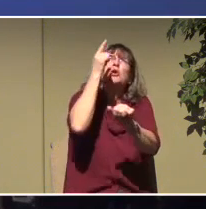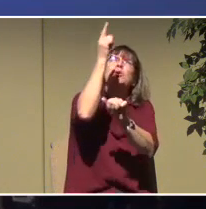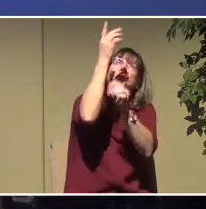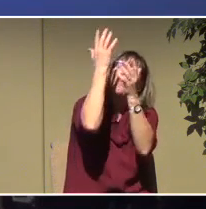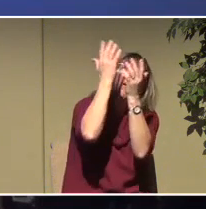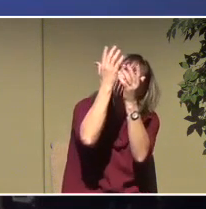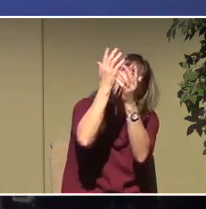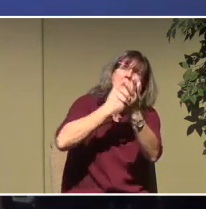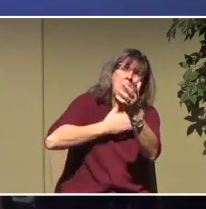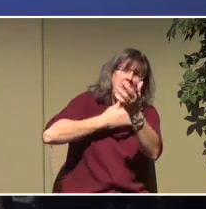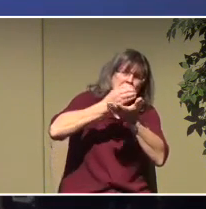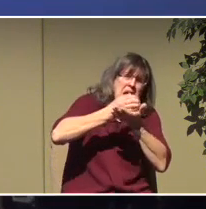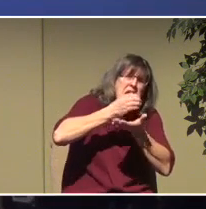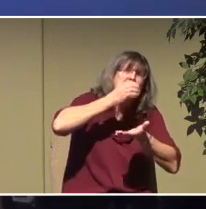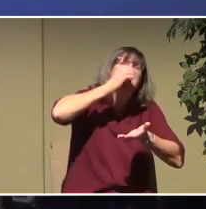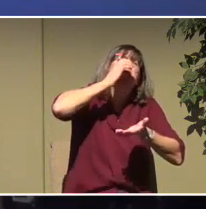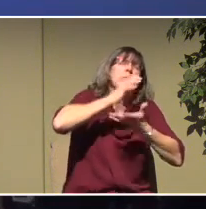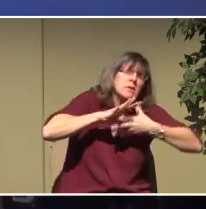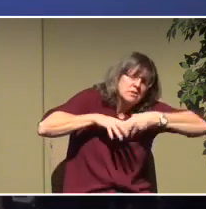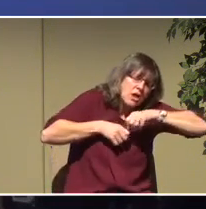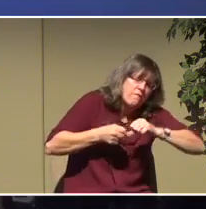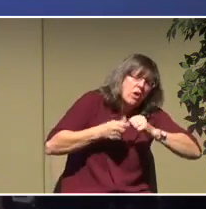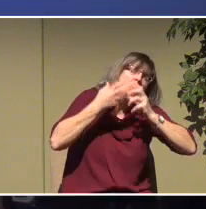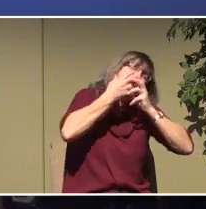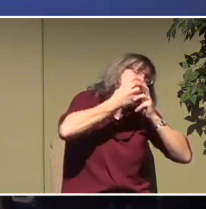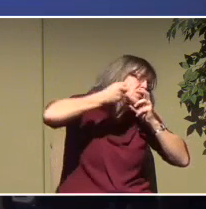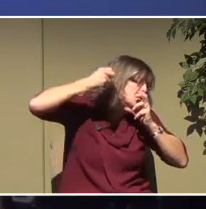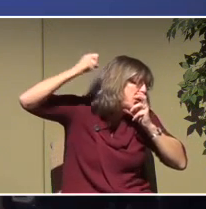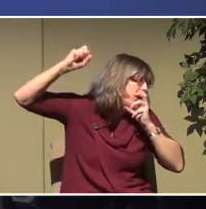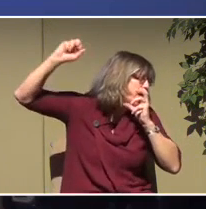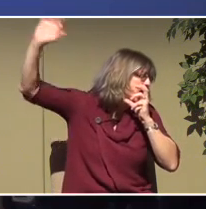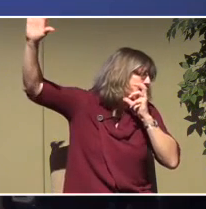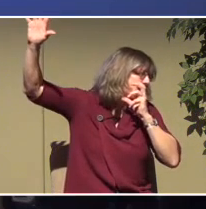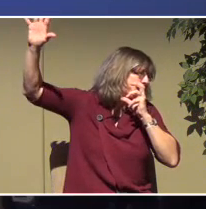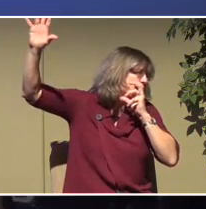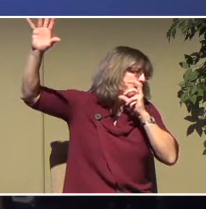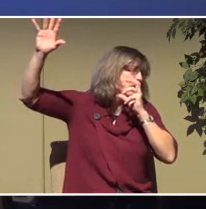me. Yet not what I will, but what you will."